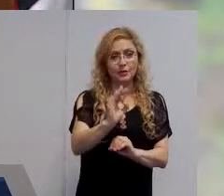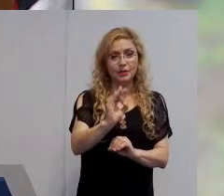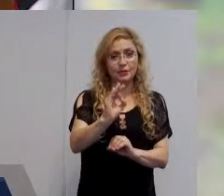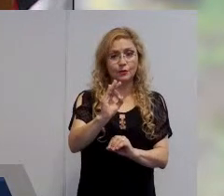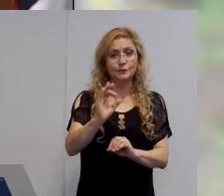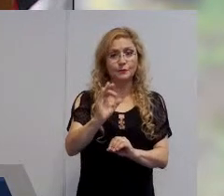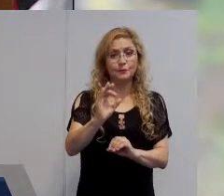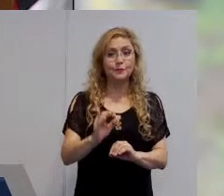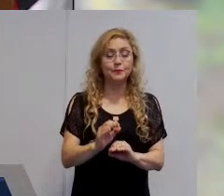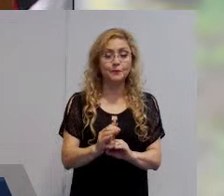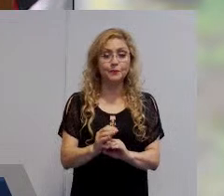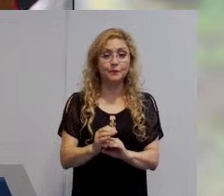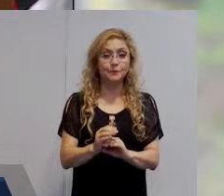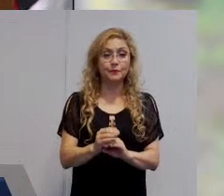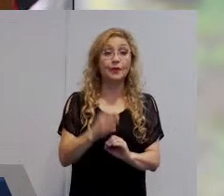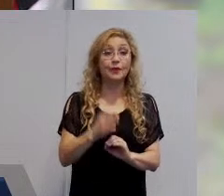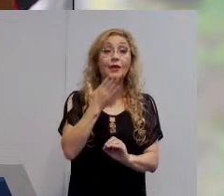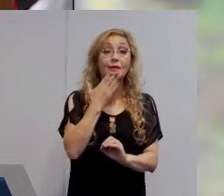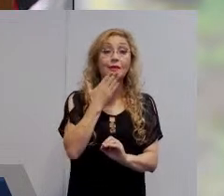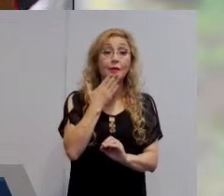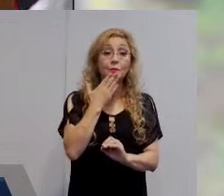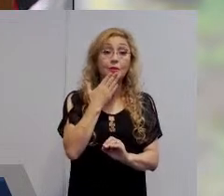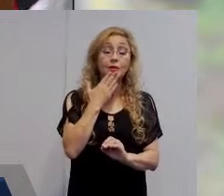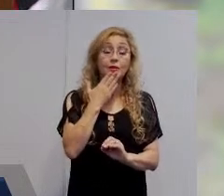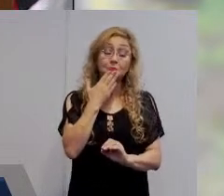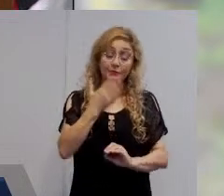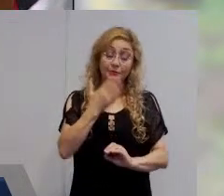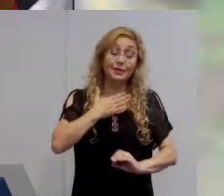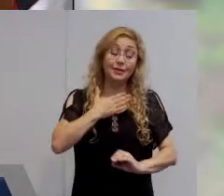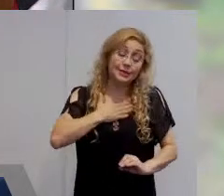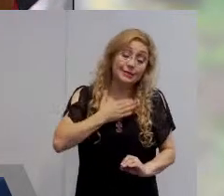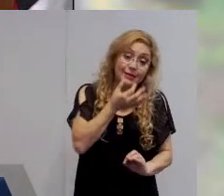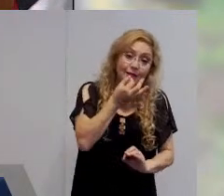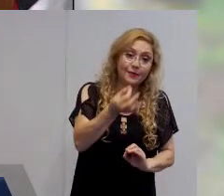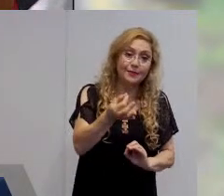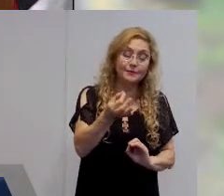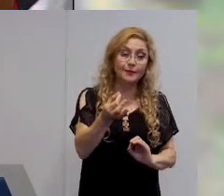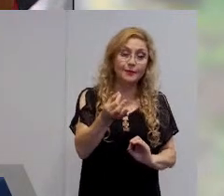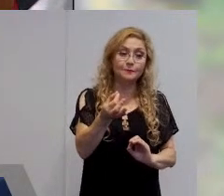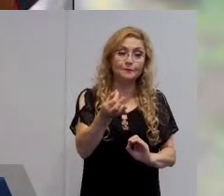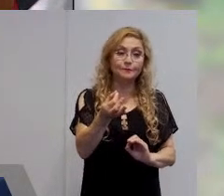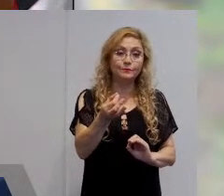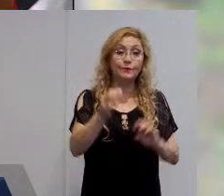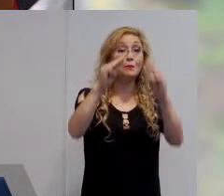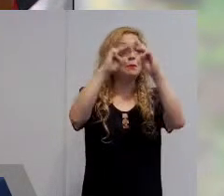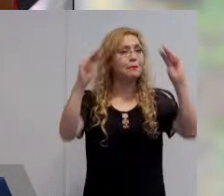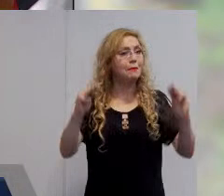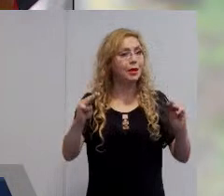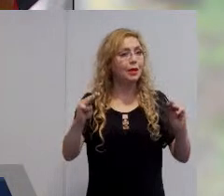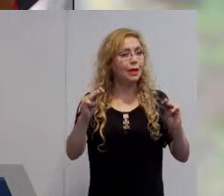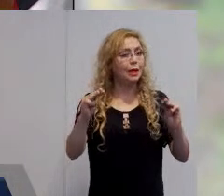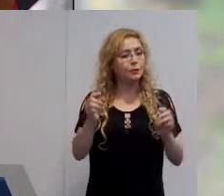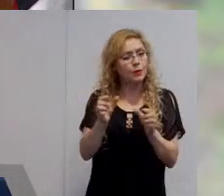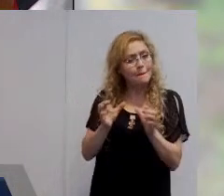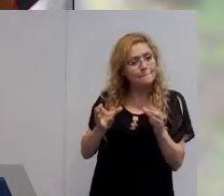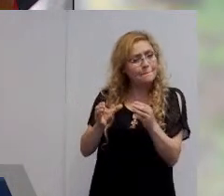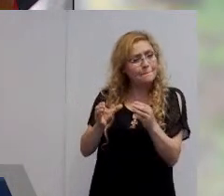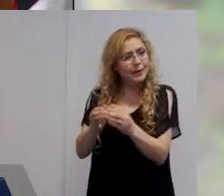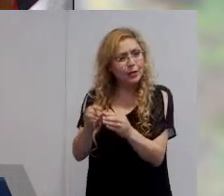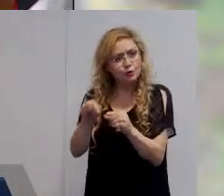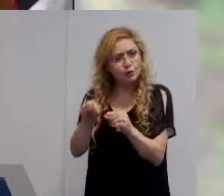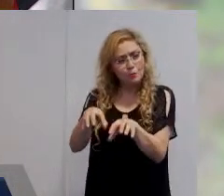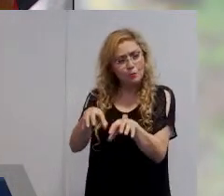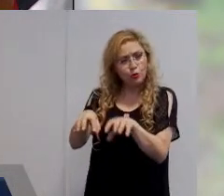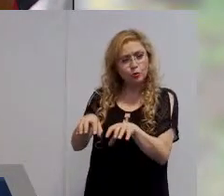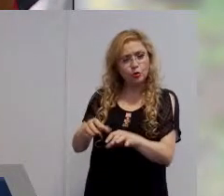0.5% interest rate loans for small farmers. We would also like to say that the market